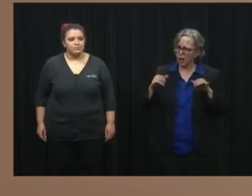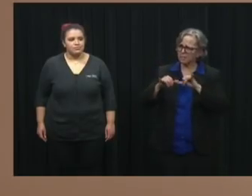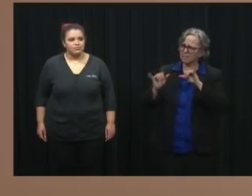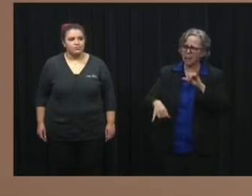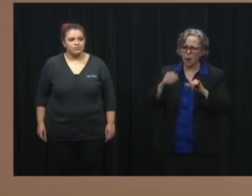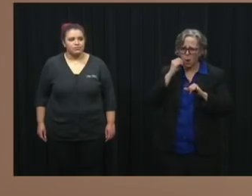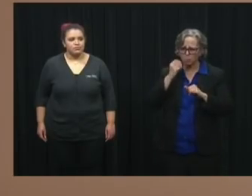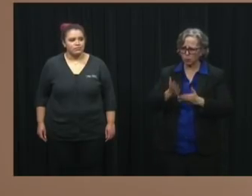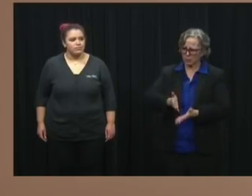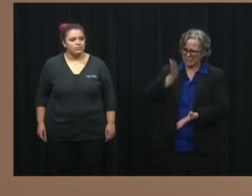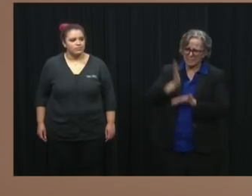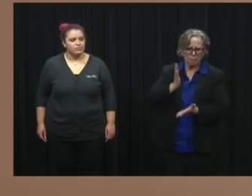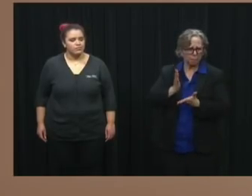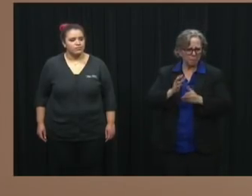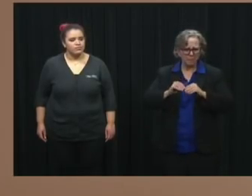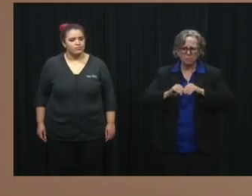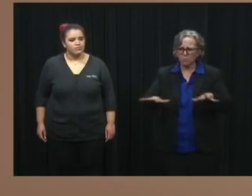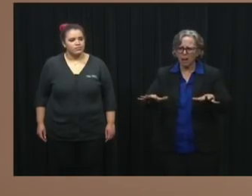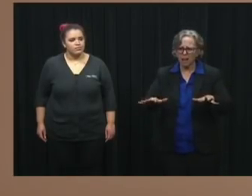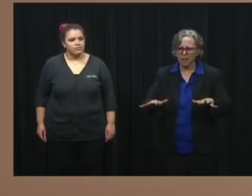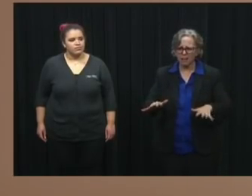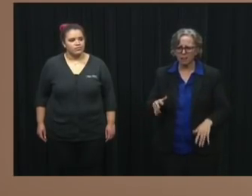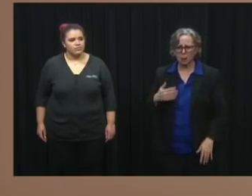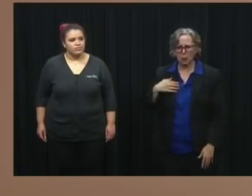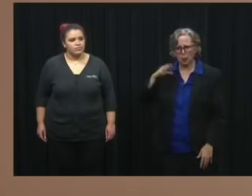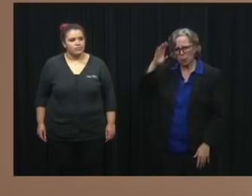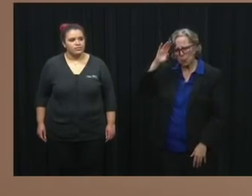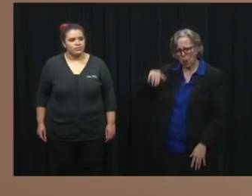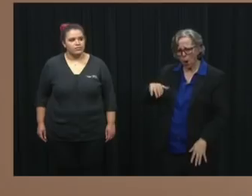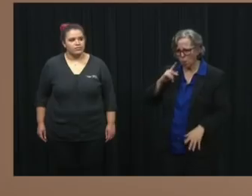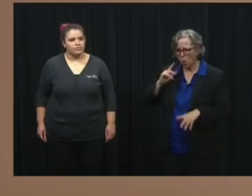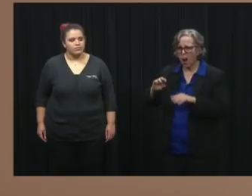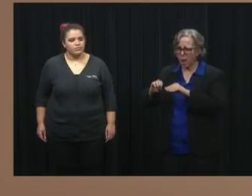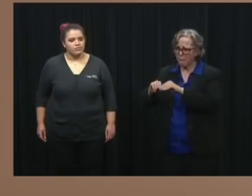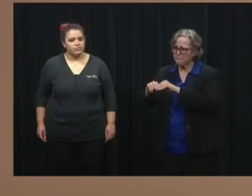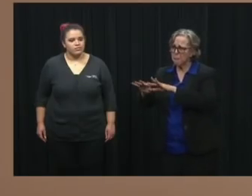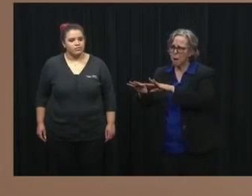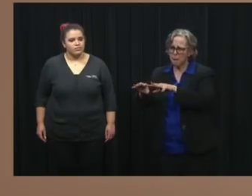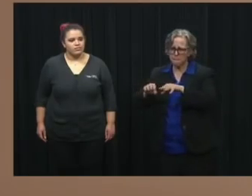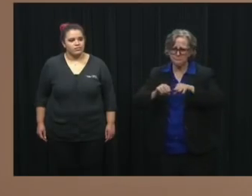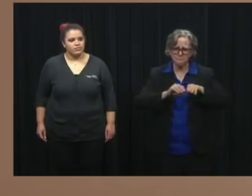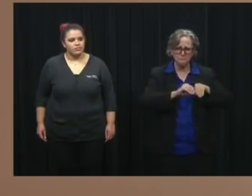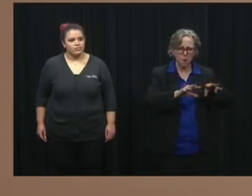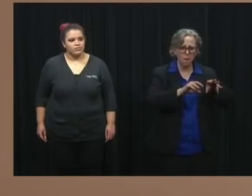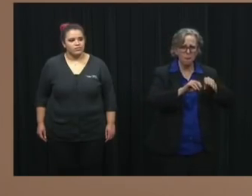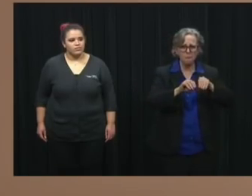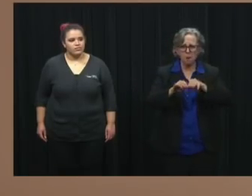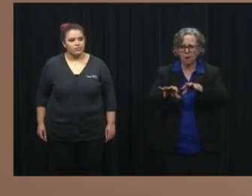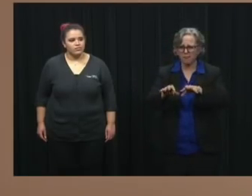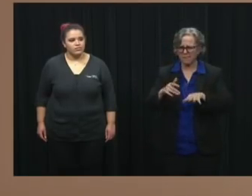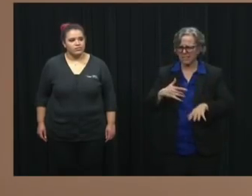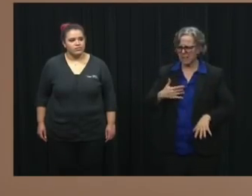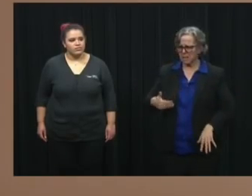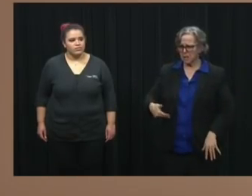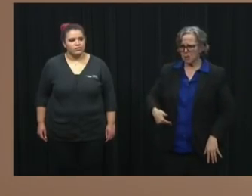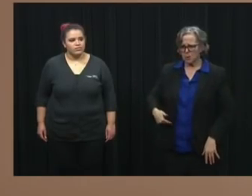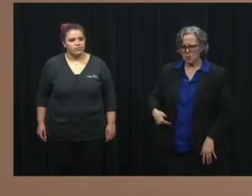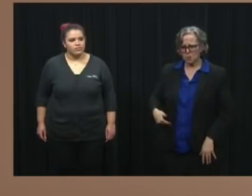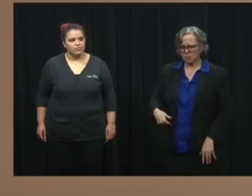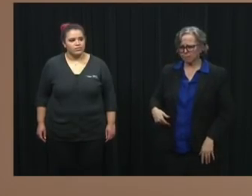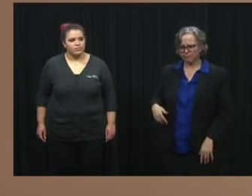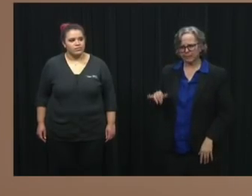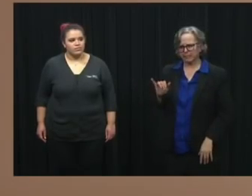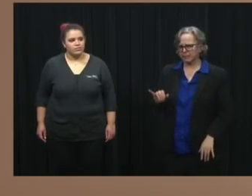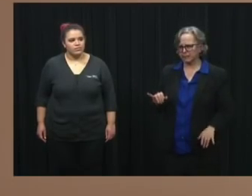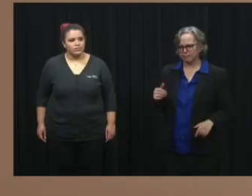slow it down and we do the things, I am absolutely convinced we always had community spread, and I'm absolutely convinced that our governor